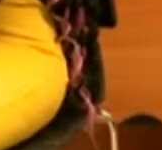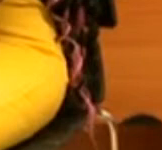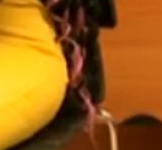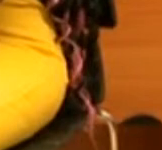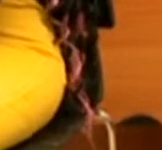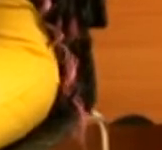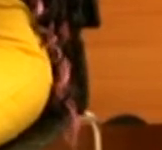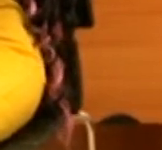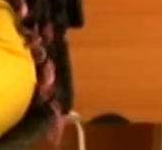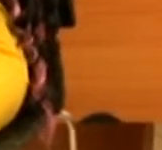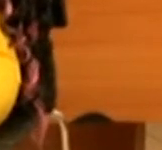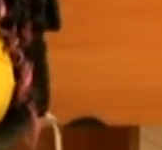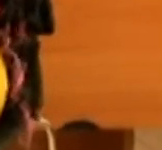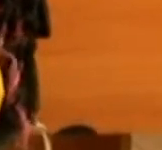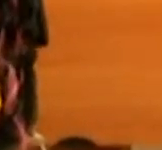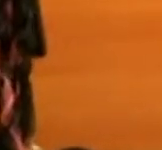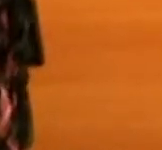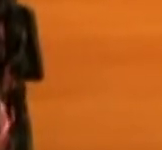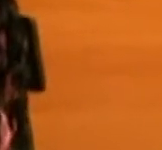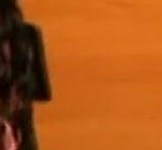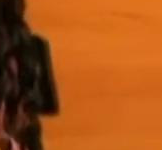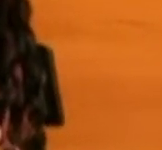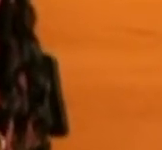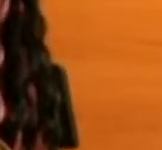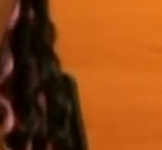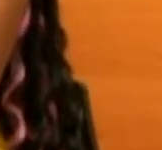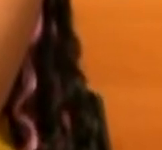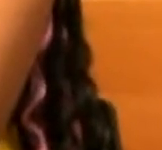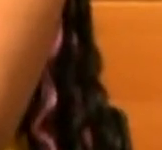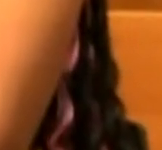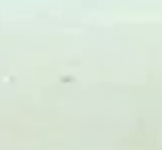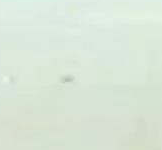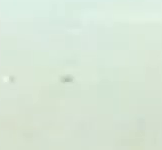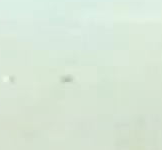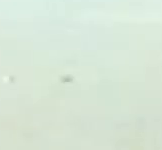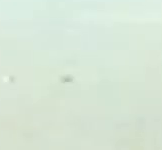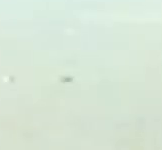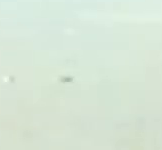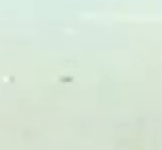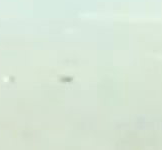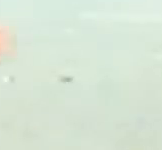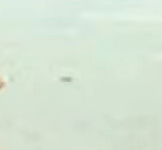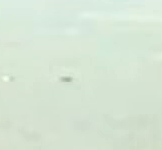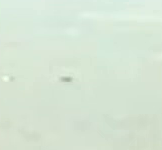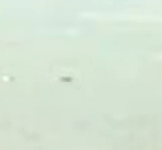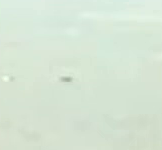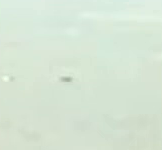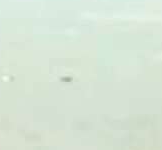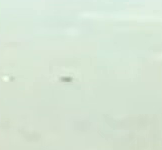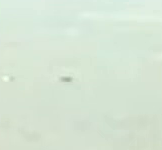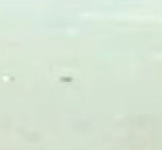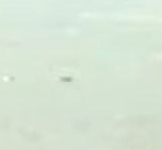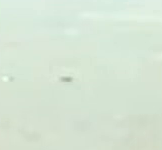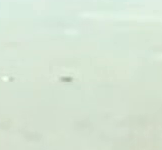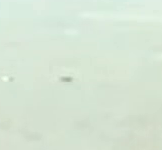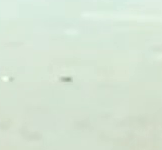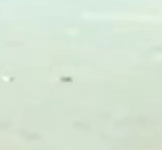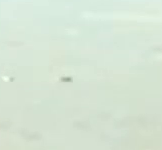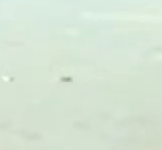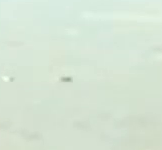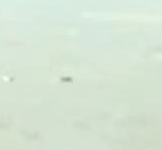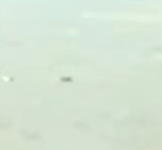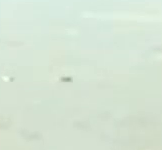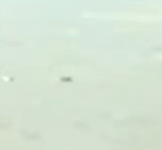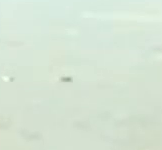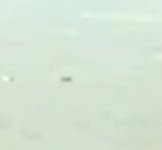music do you do? I do Afro R&B music. According to Jackie Maribe then, it is that